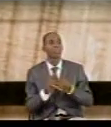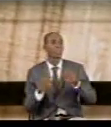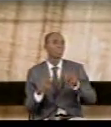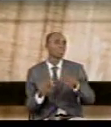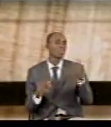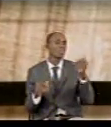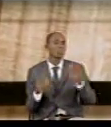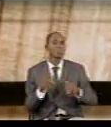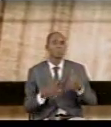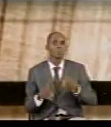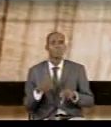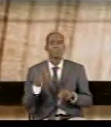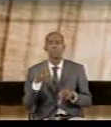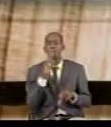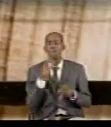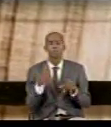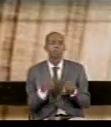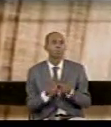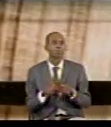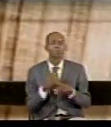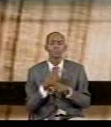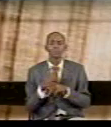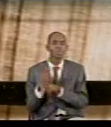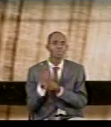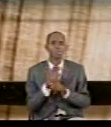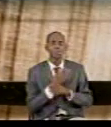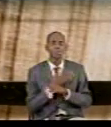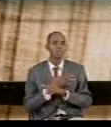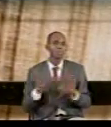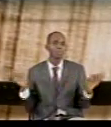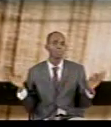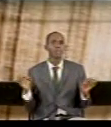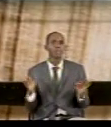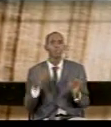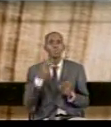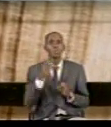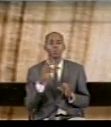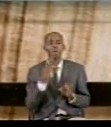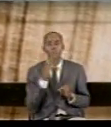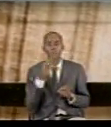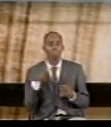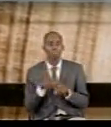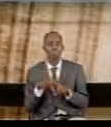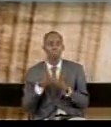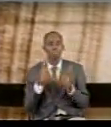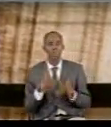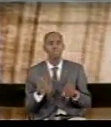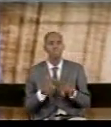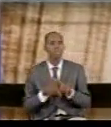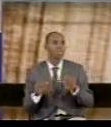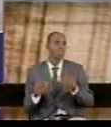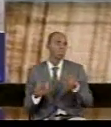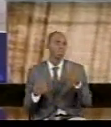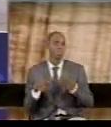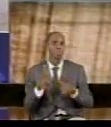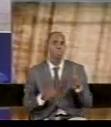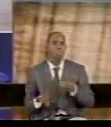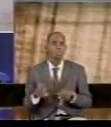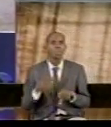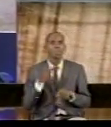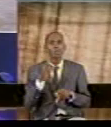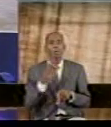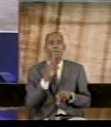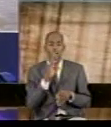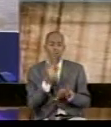You're frivolous like the rest of them. You're dubious like the rest of them. You are deceptive